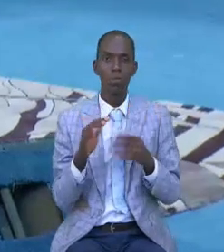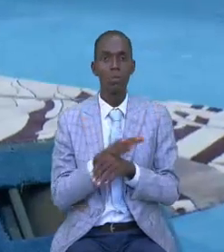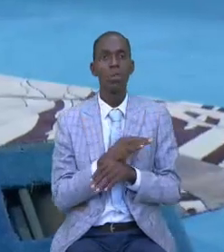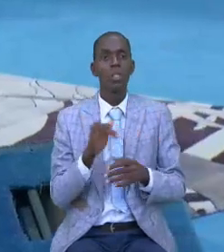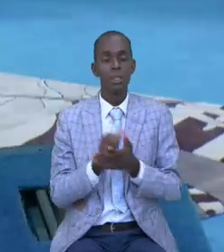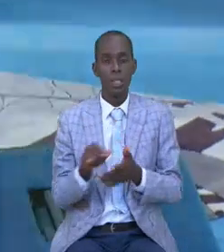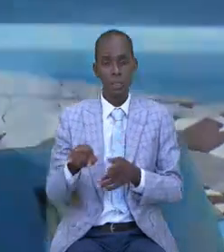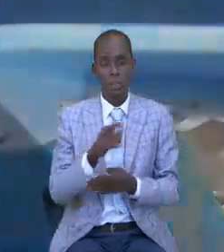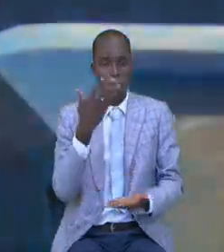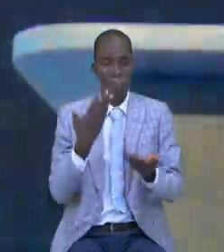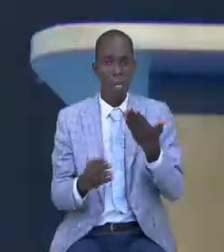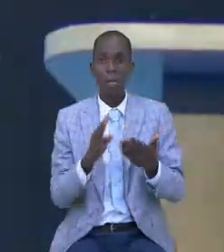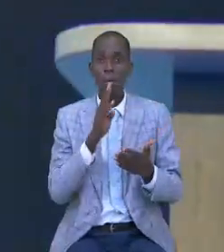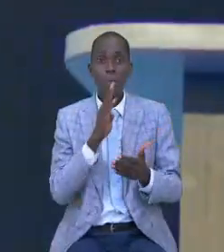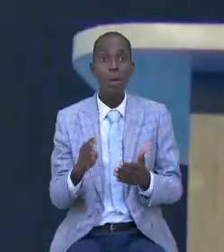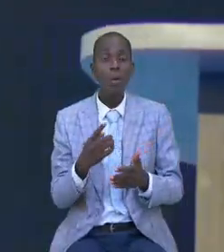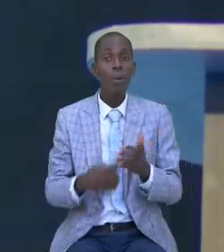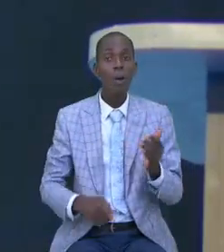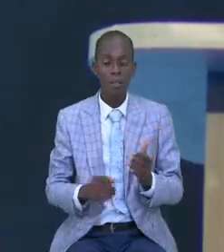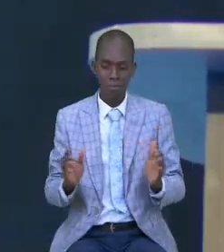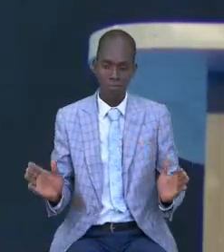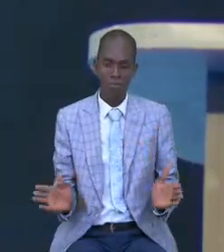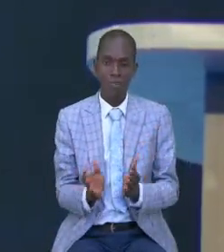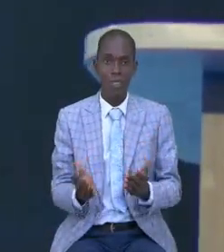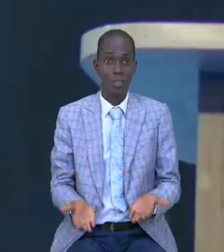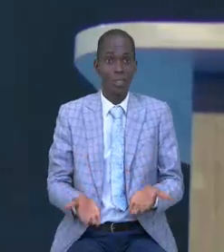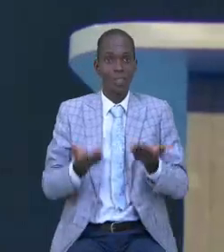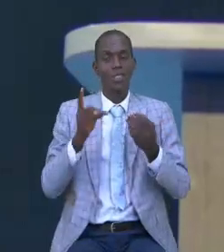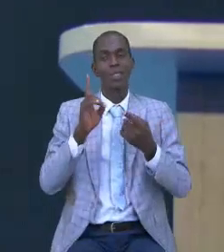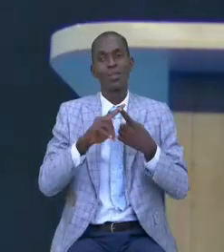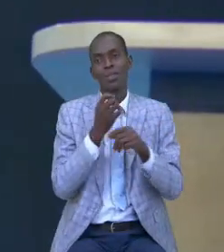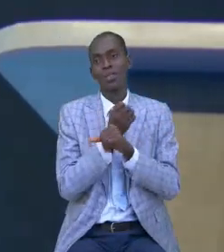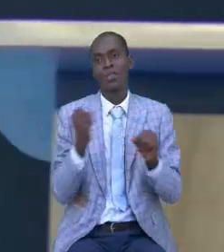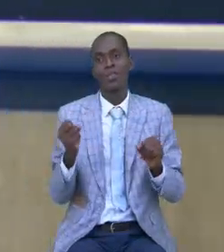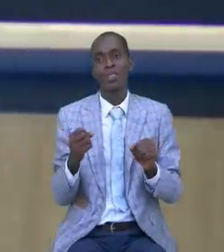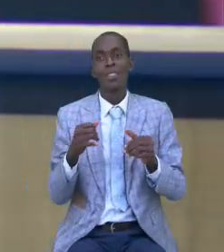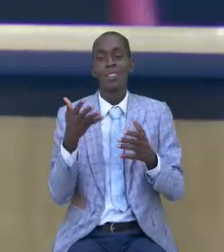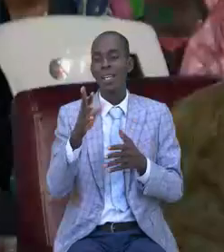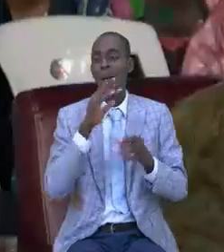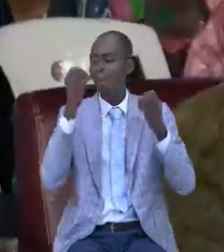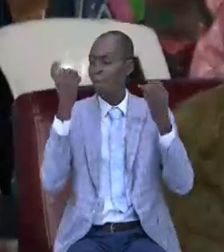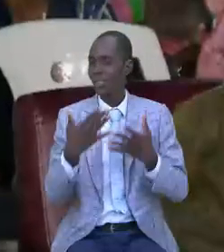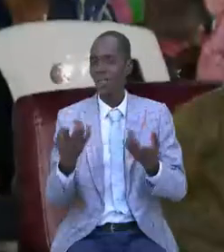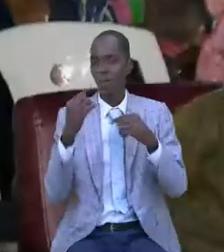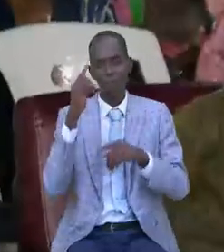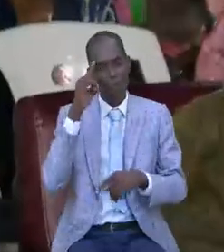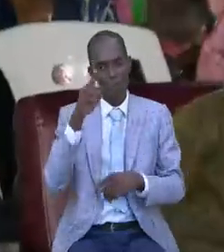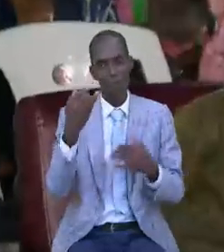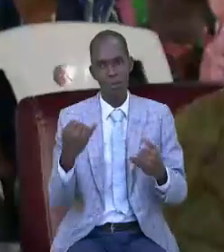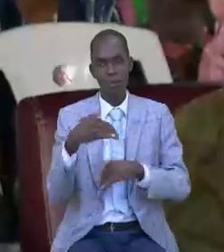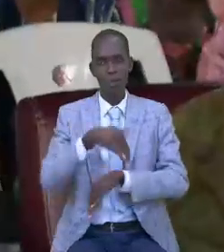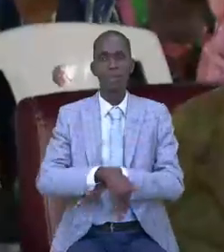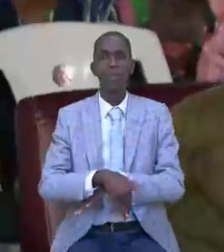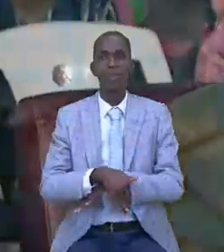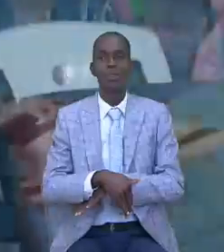be exalted to safety. There's a lot coming your way today. Look at chapter